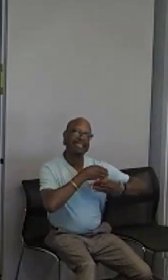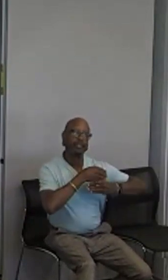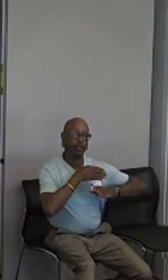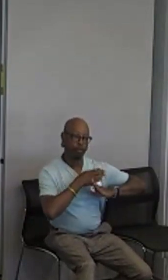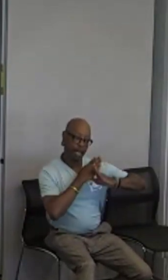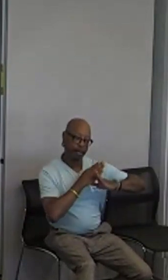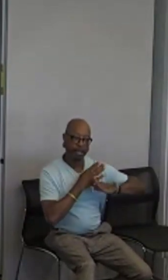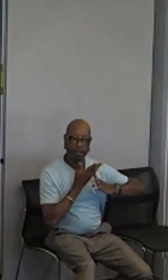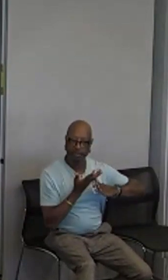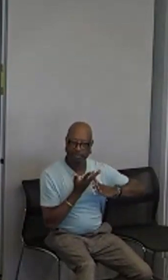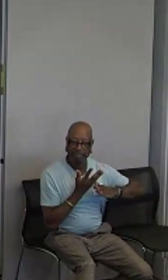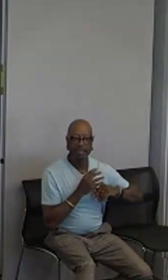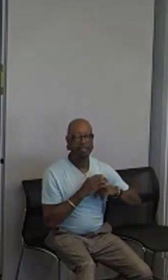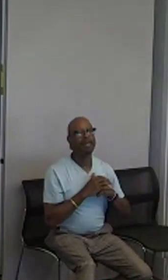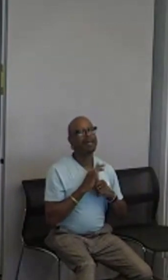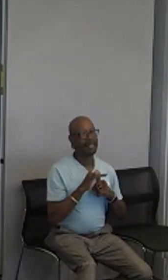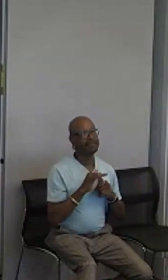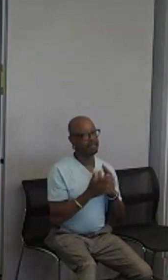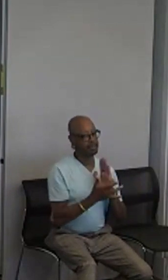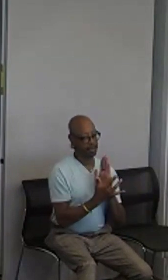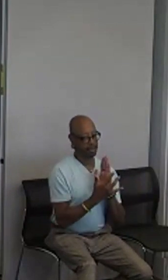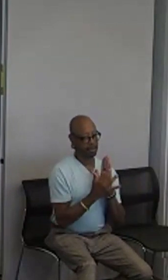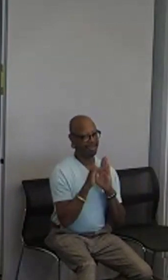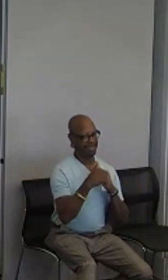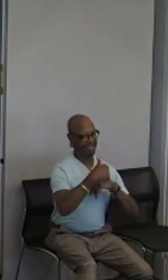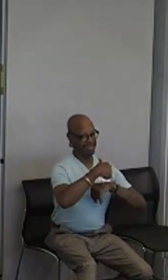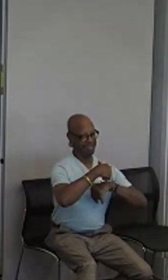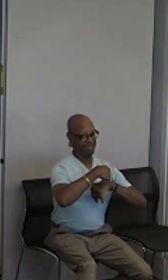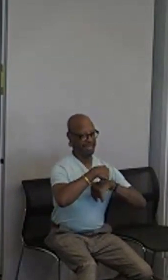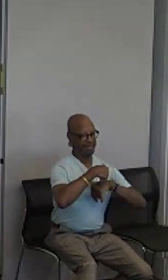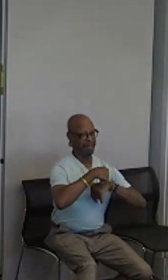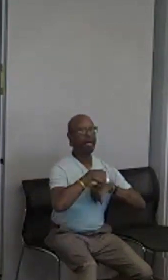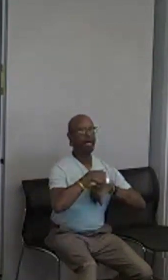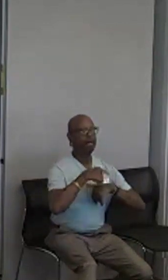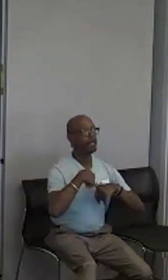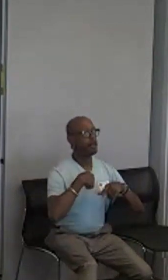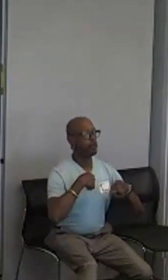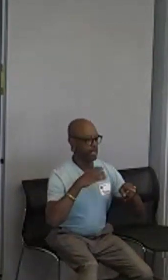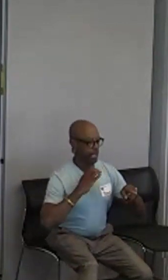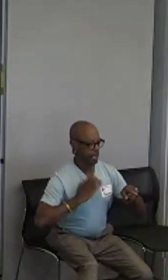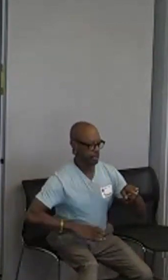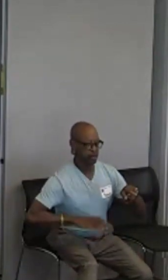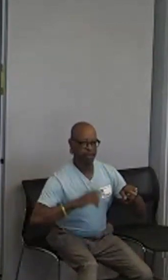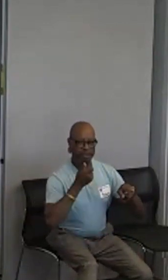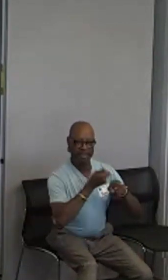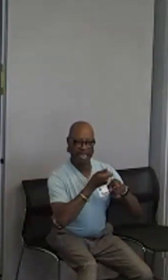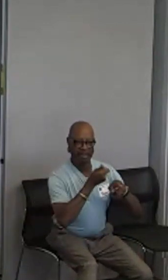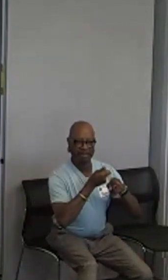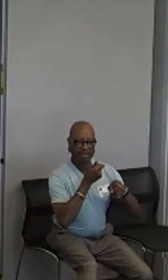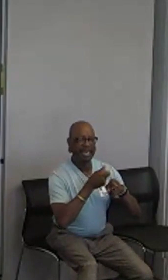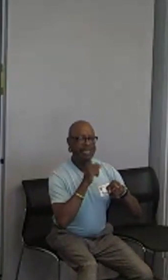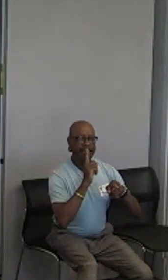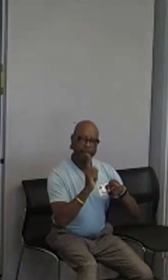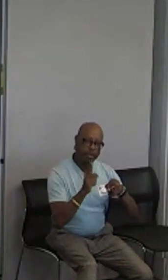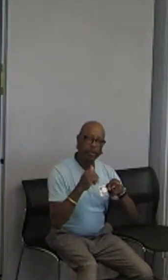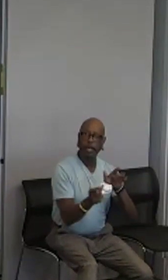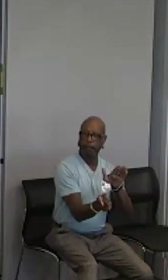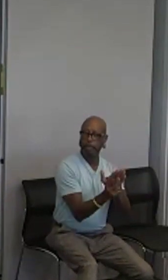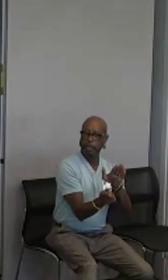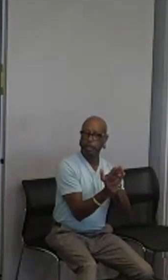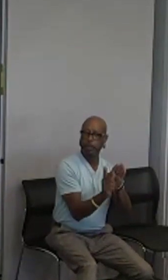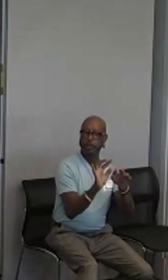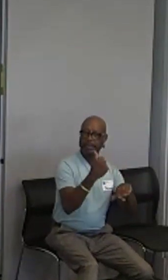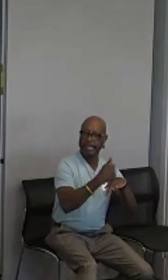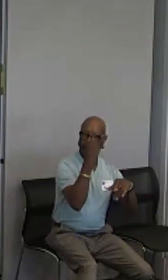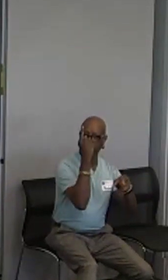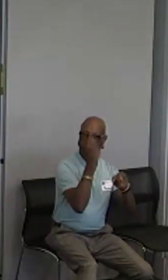additional barrier was the technology at the customer end, where people needed to make sure their printer was set up right